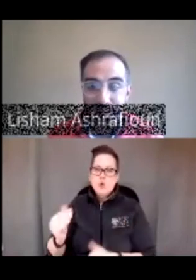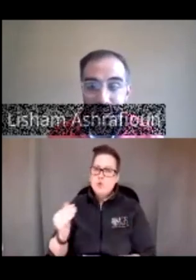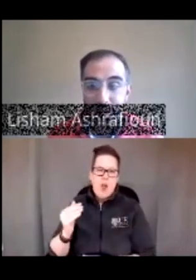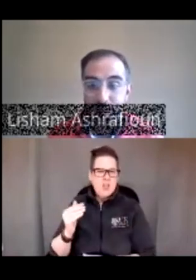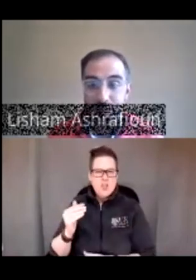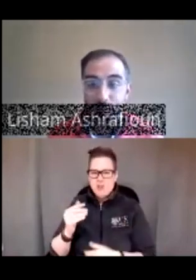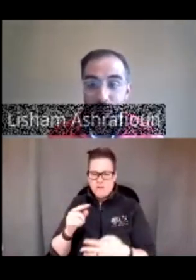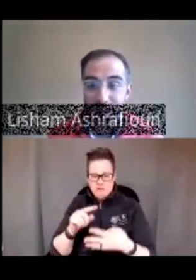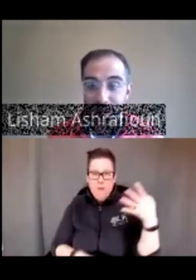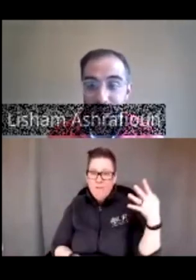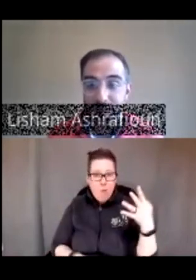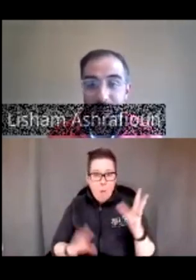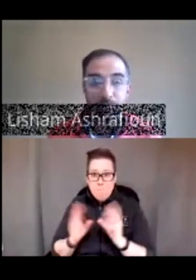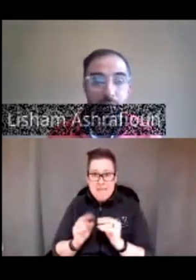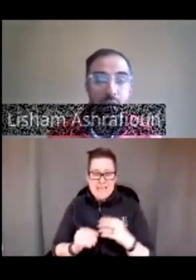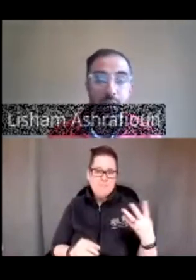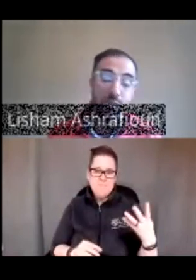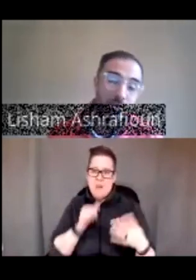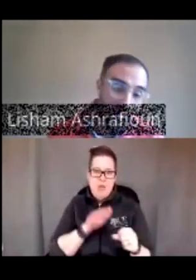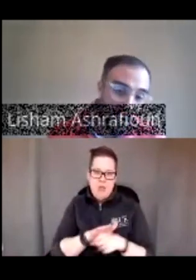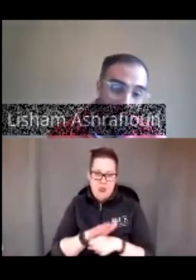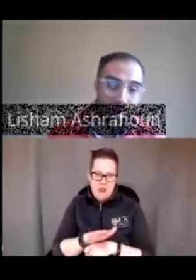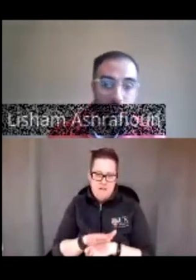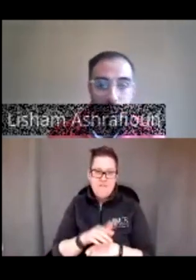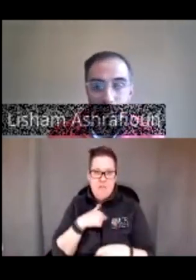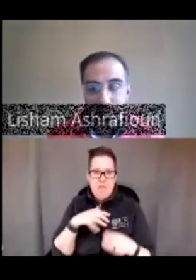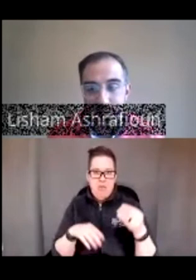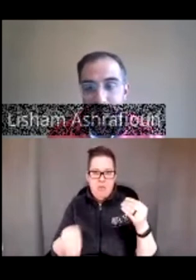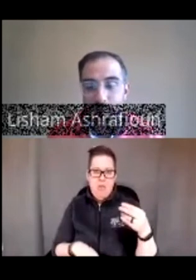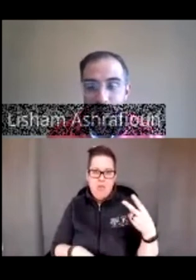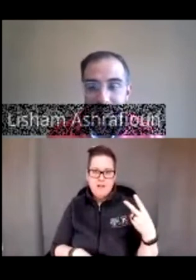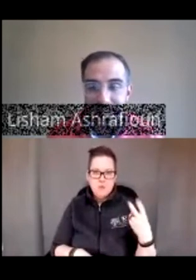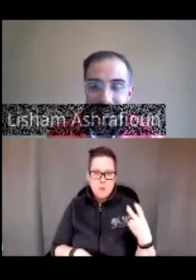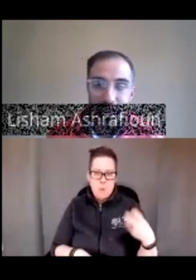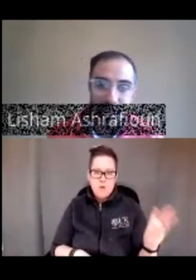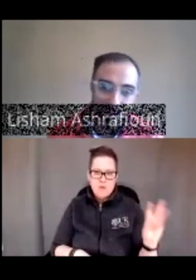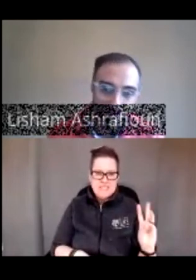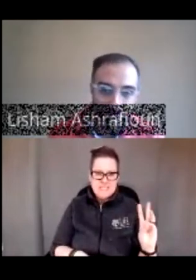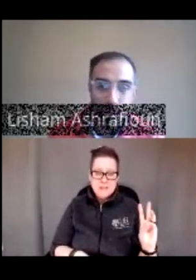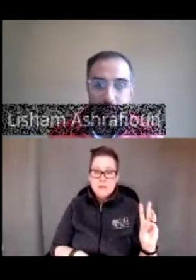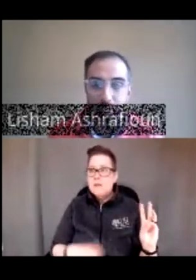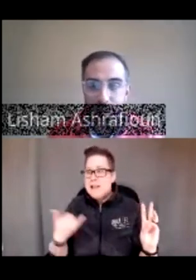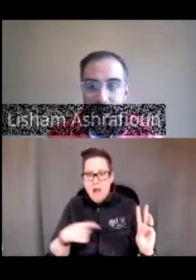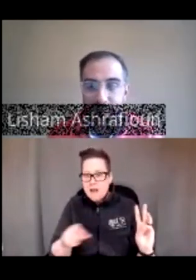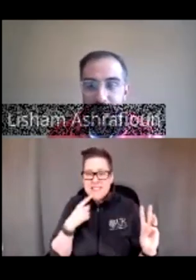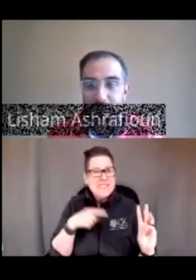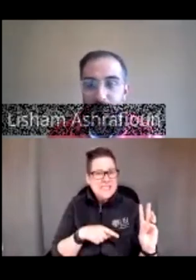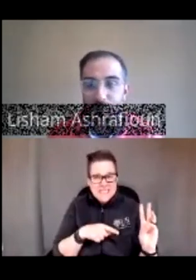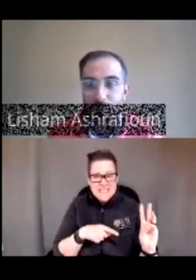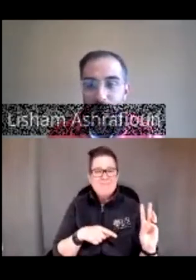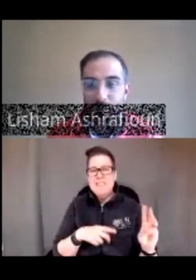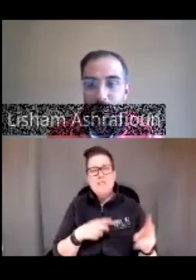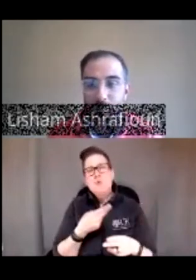packed in here in just the 4 sessions. And, we're starting to see that it's still pretty brief,